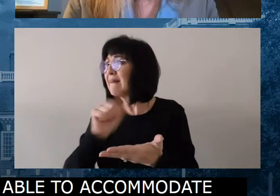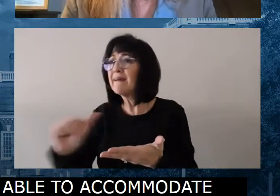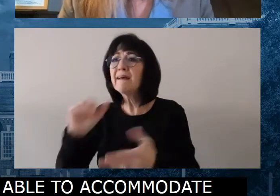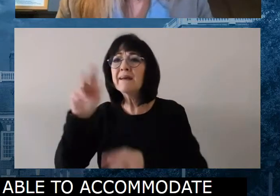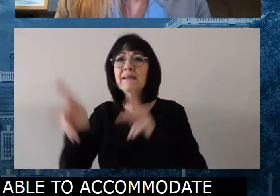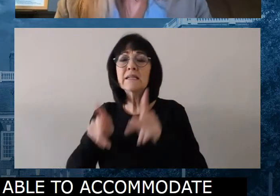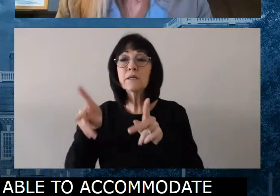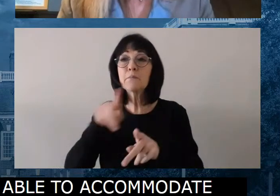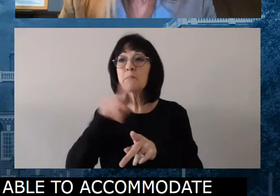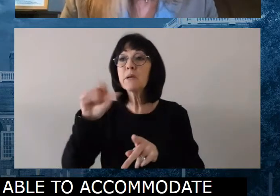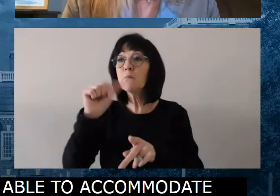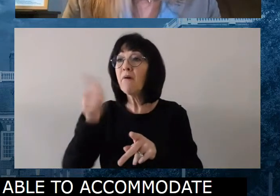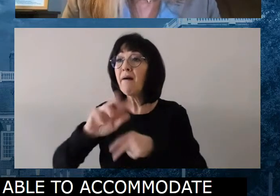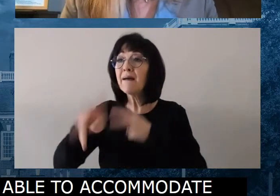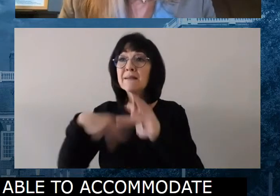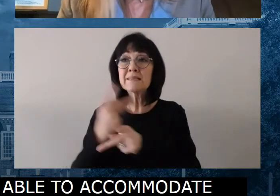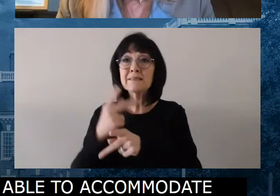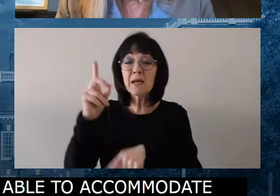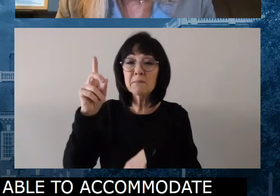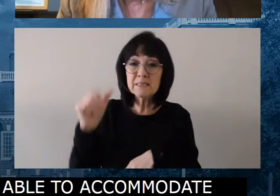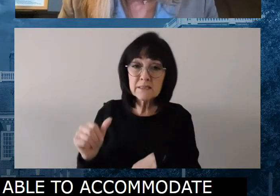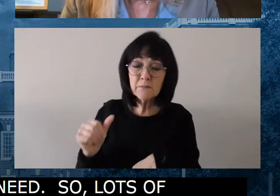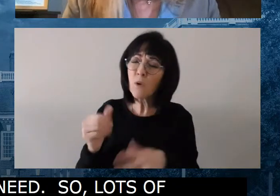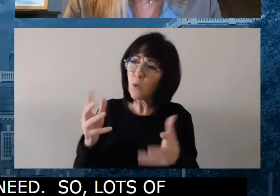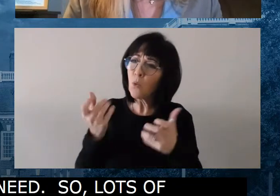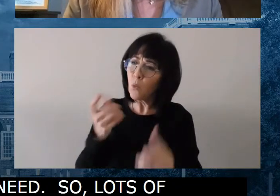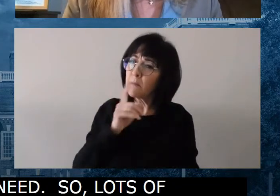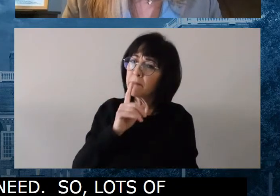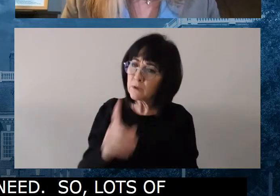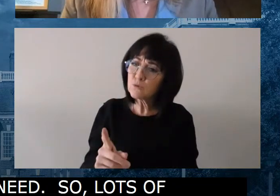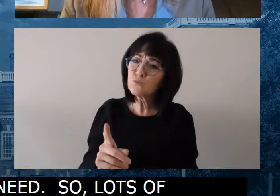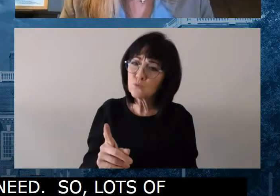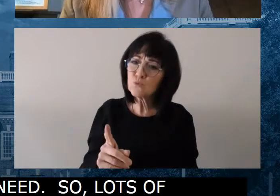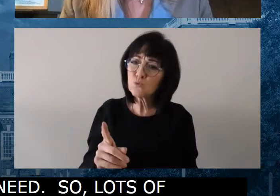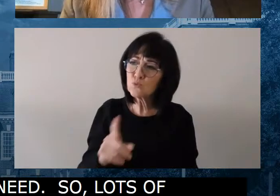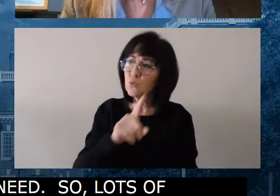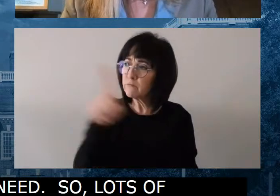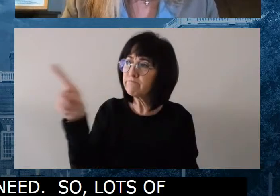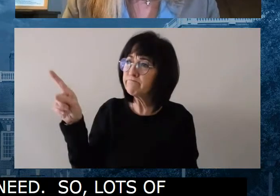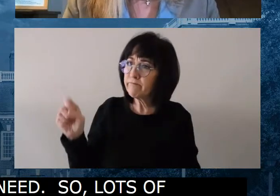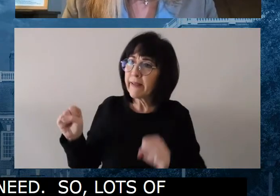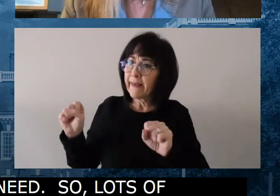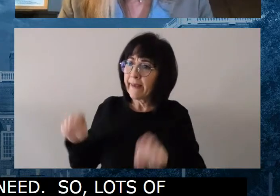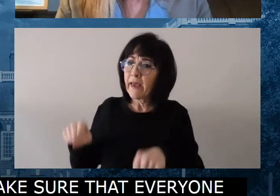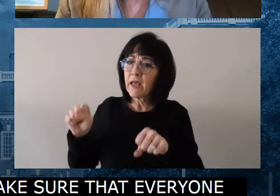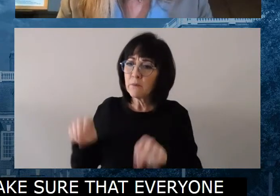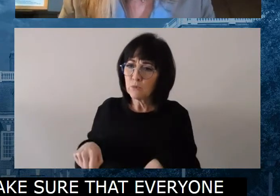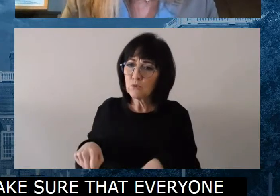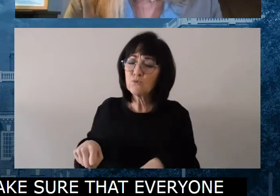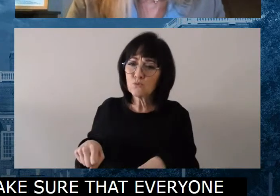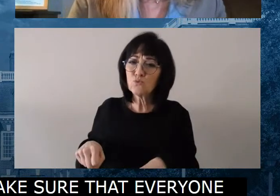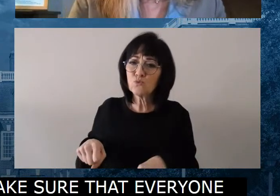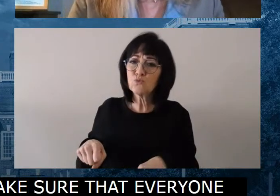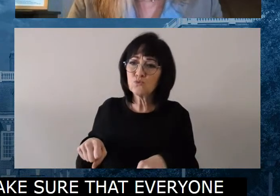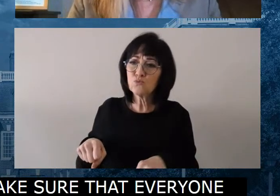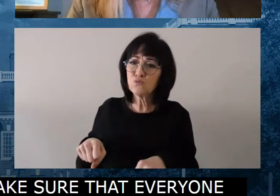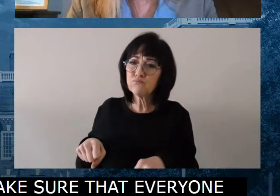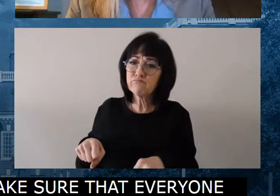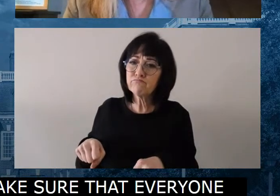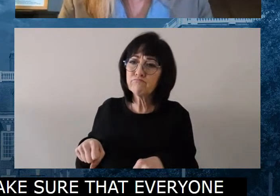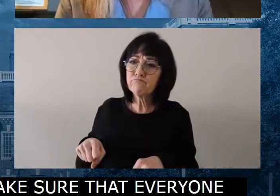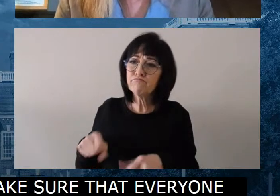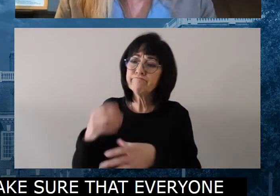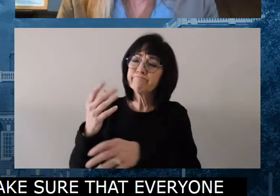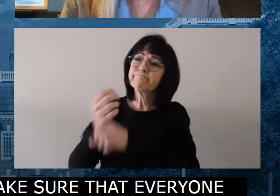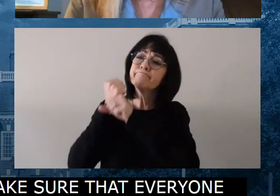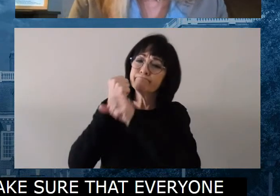but again, as we want to make sure that everyone is able to find their vaccines. So we at DPH are working with